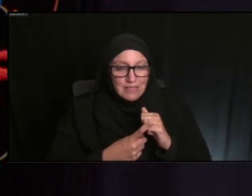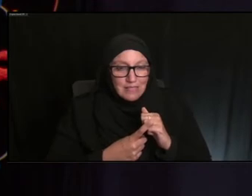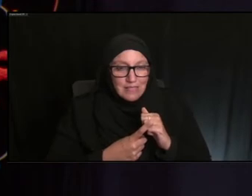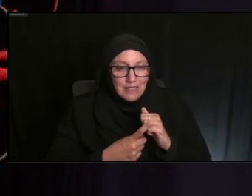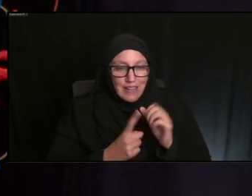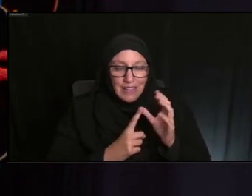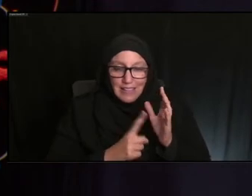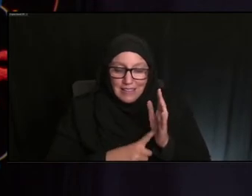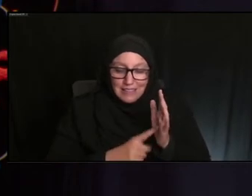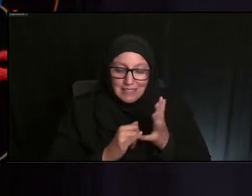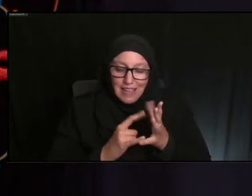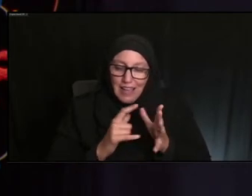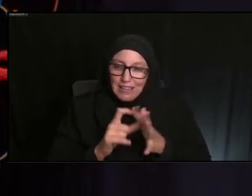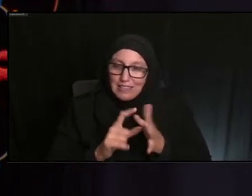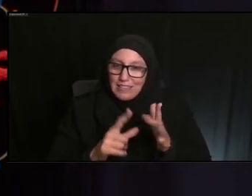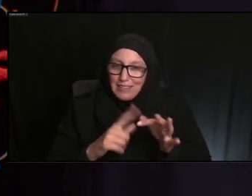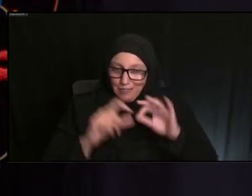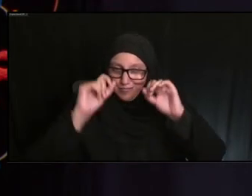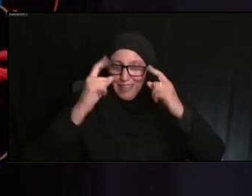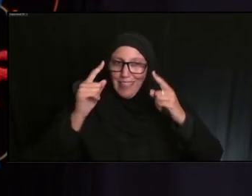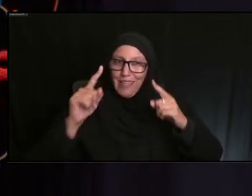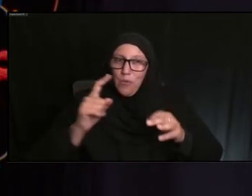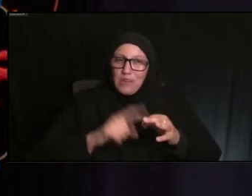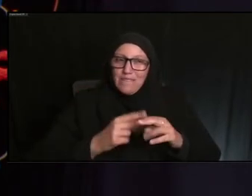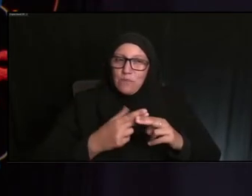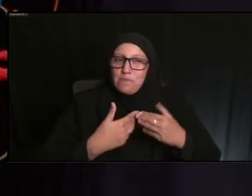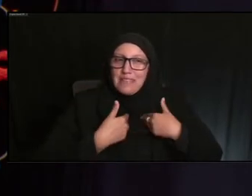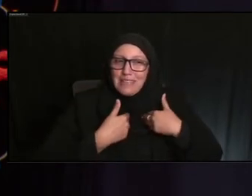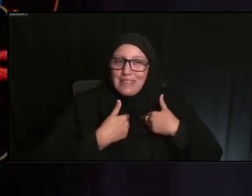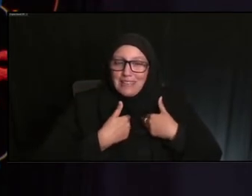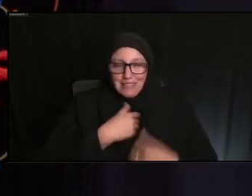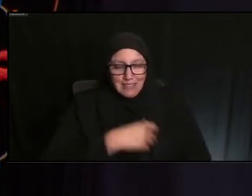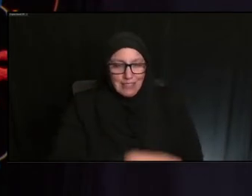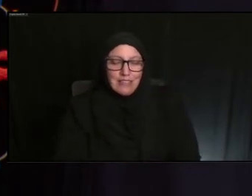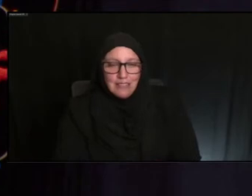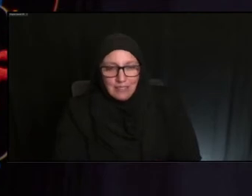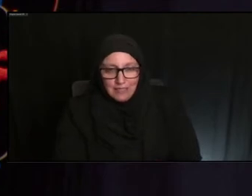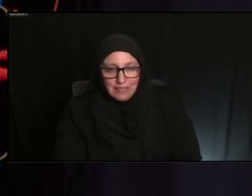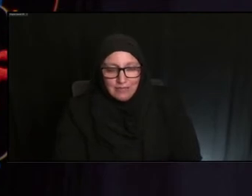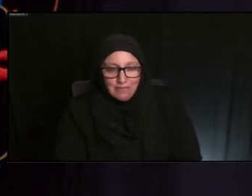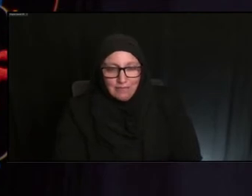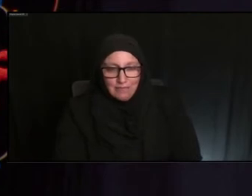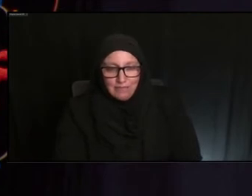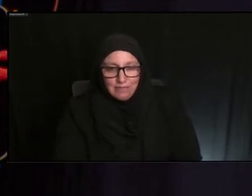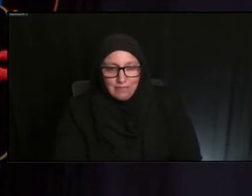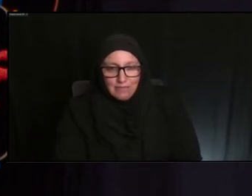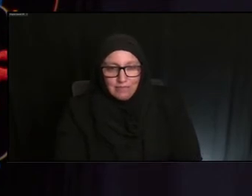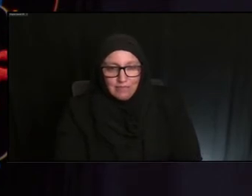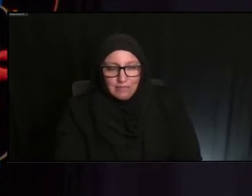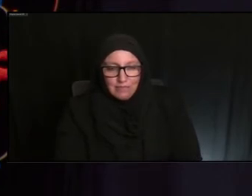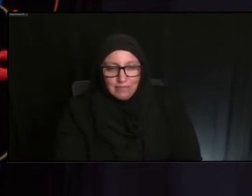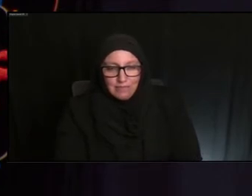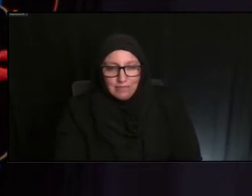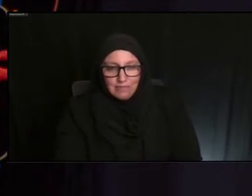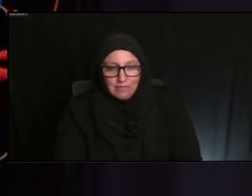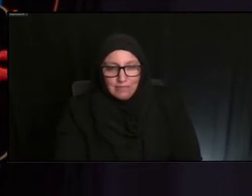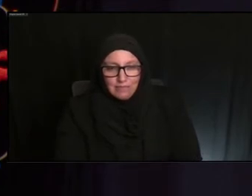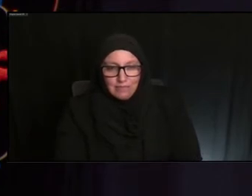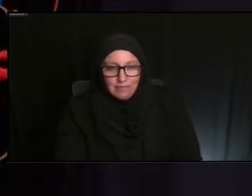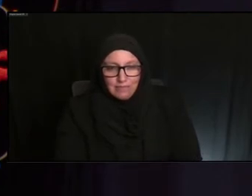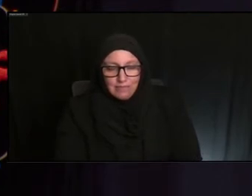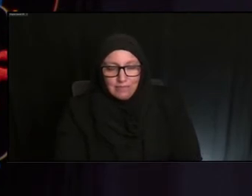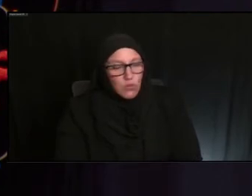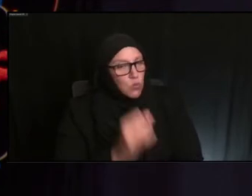him. Because the Imam will not dare respond. These were tyrants. Do you imagine that, like